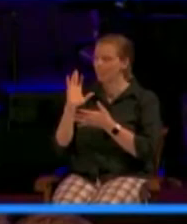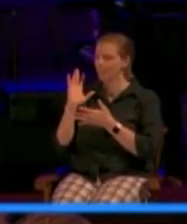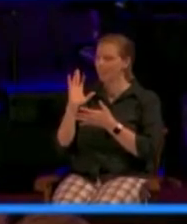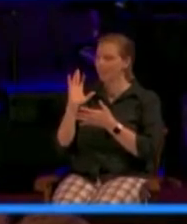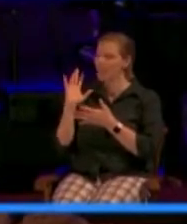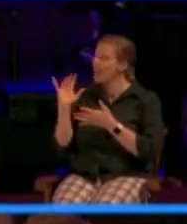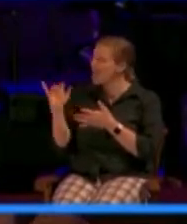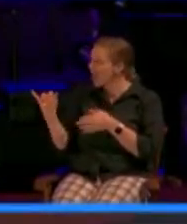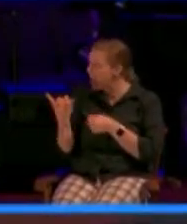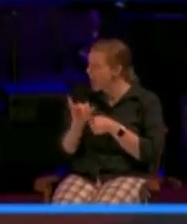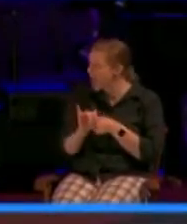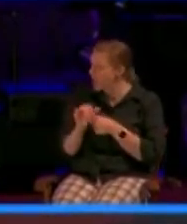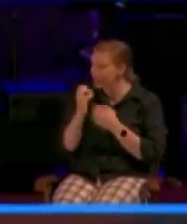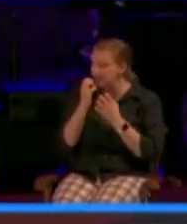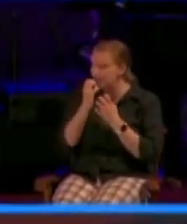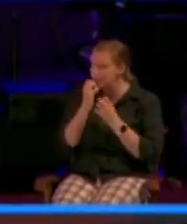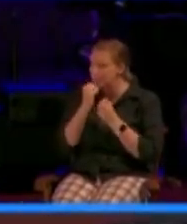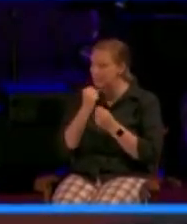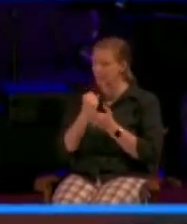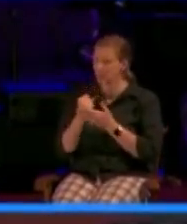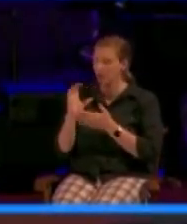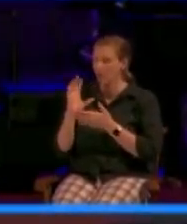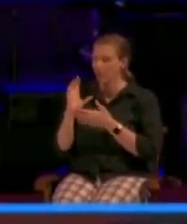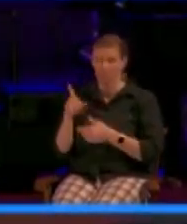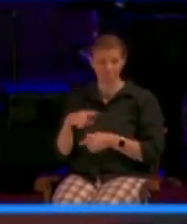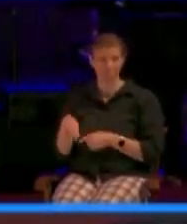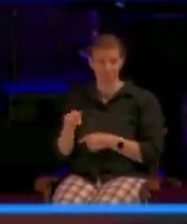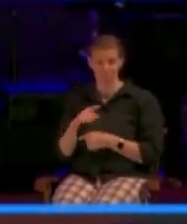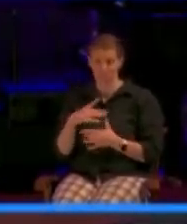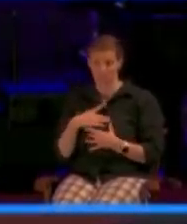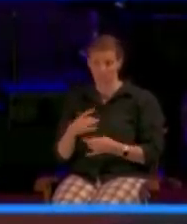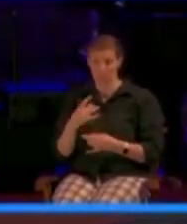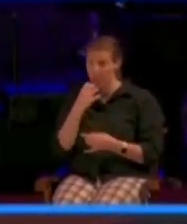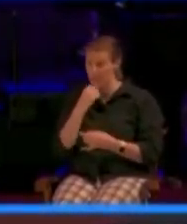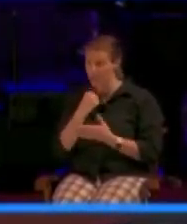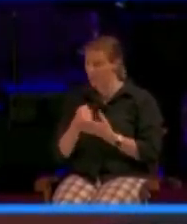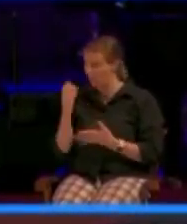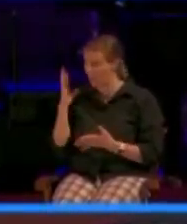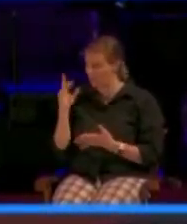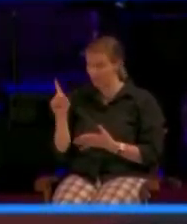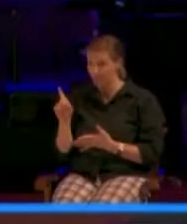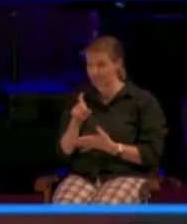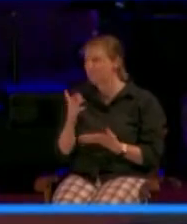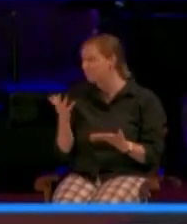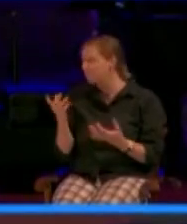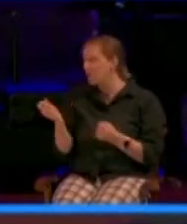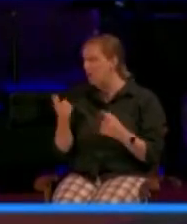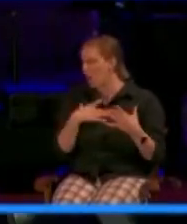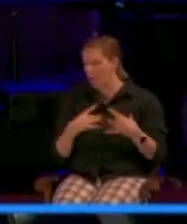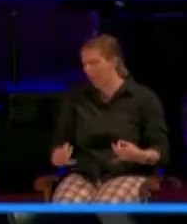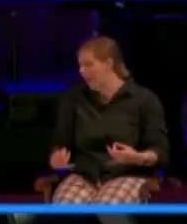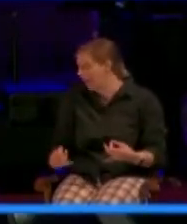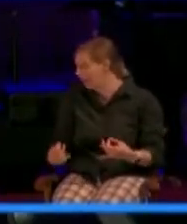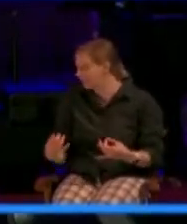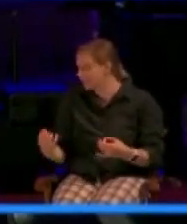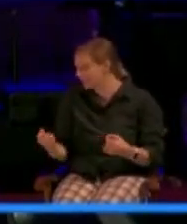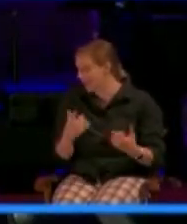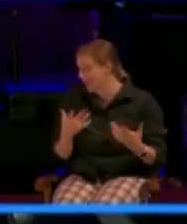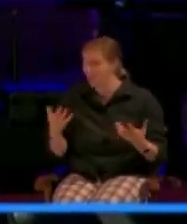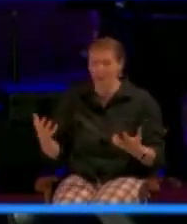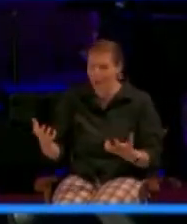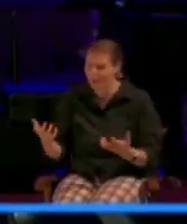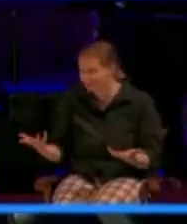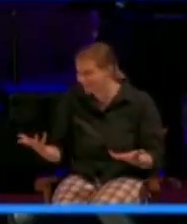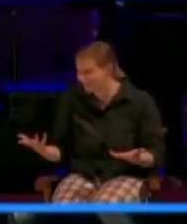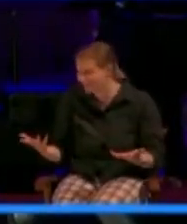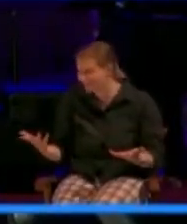treasure. How many of you like treasure? Everybody does. Jesus says, wherever a man's treasure is, there is his